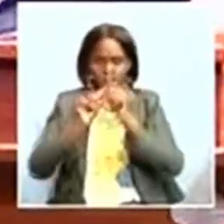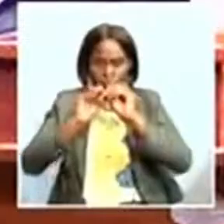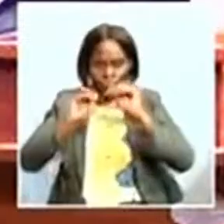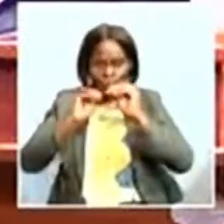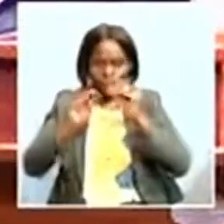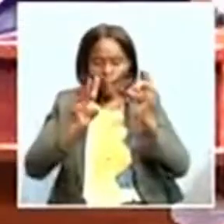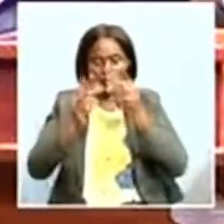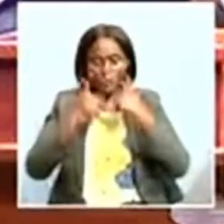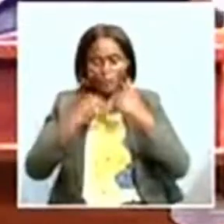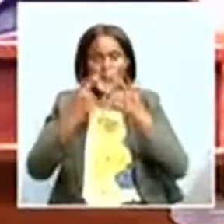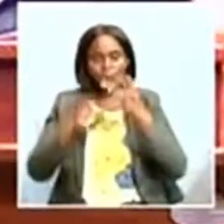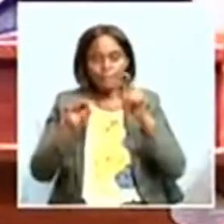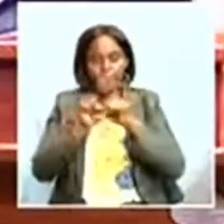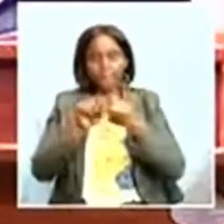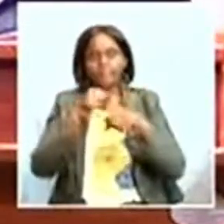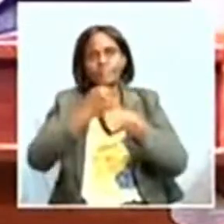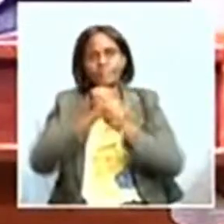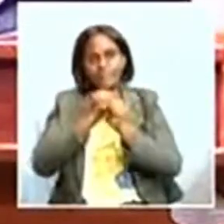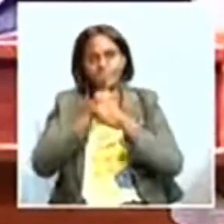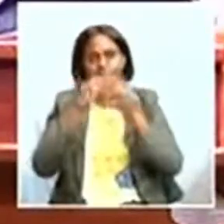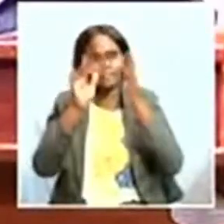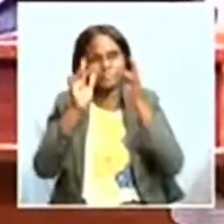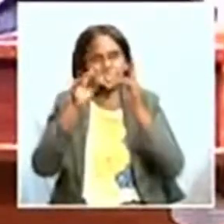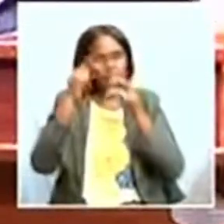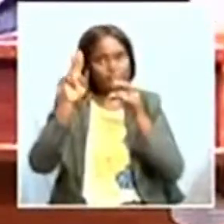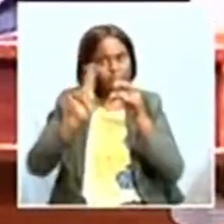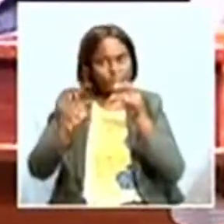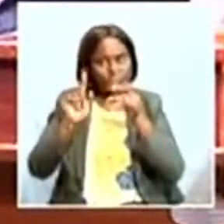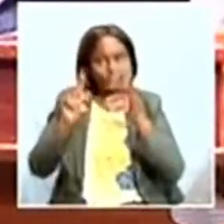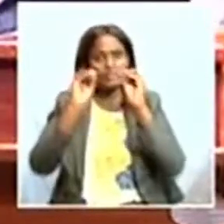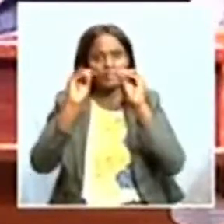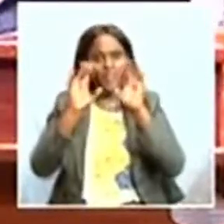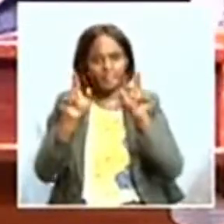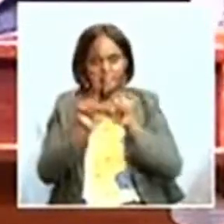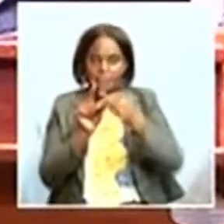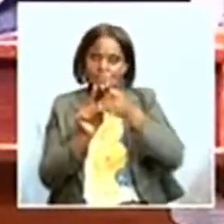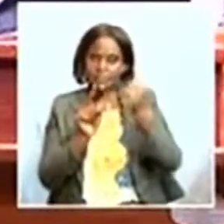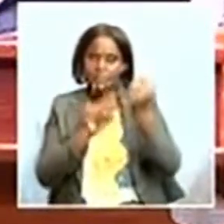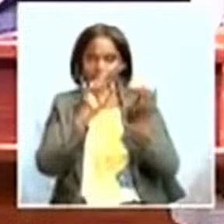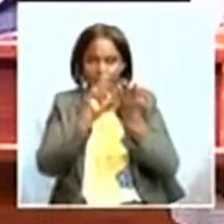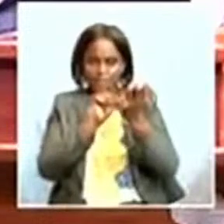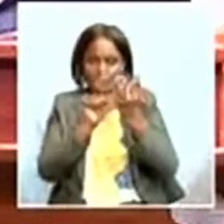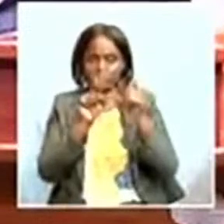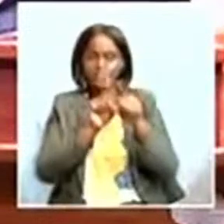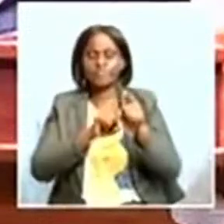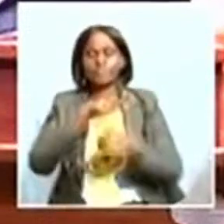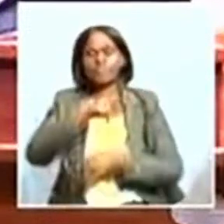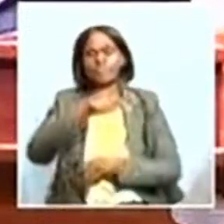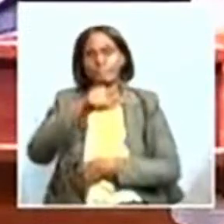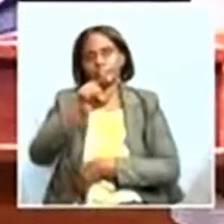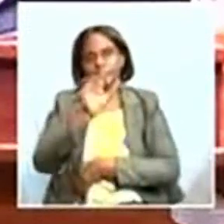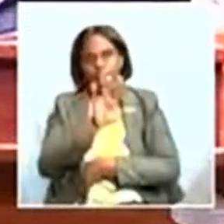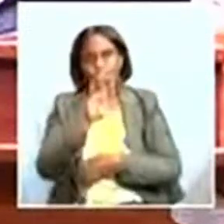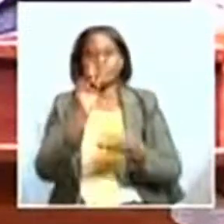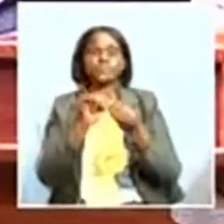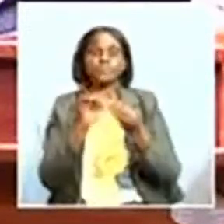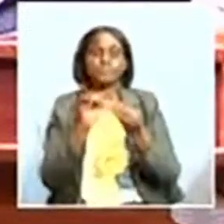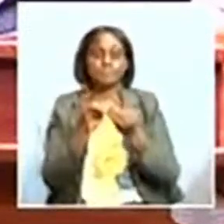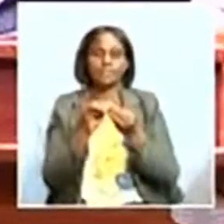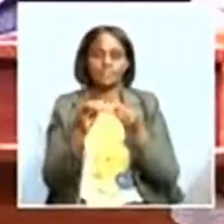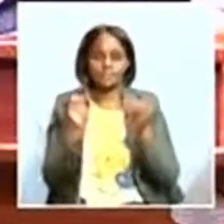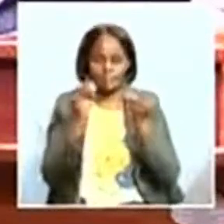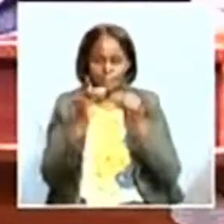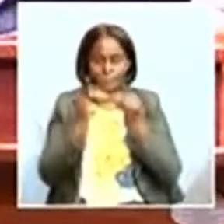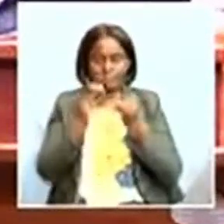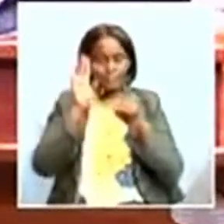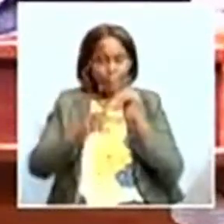have since been deployed online for use by teachers, while the printing is ongoing. Furthermore, more